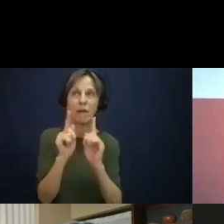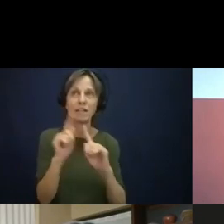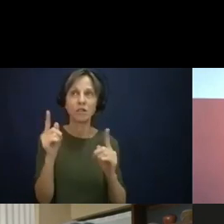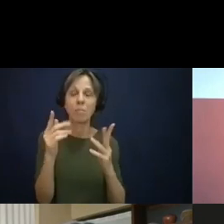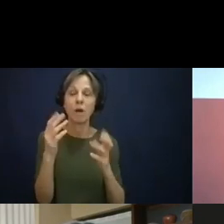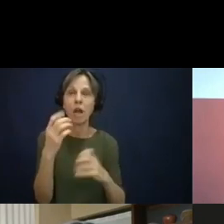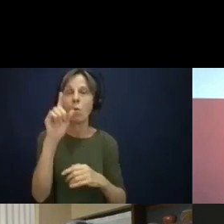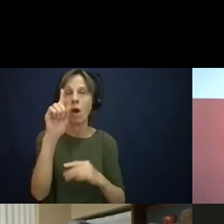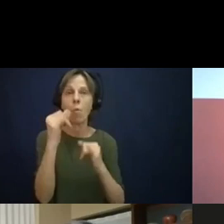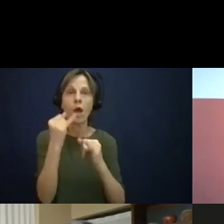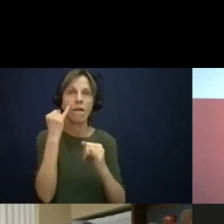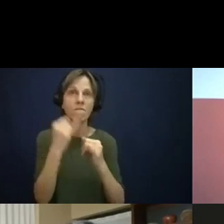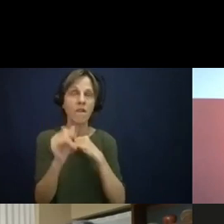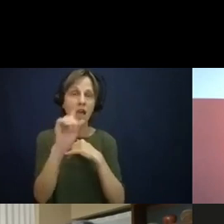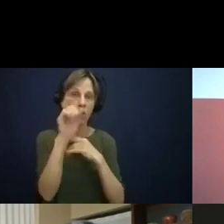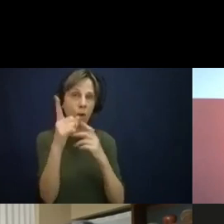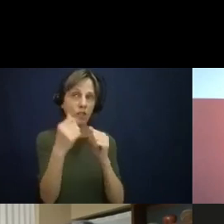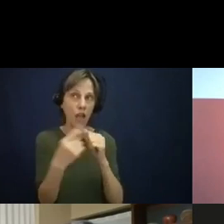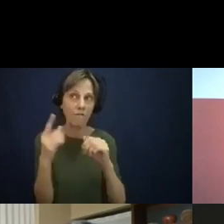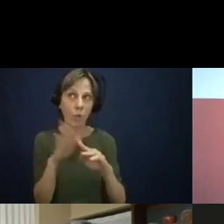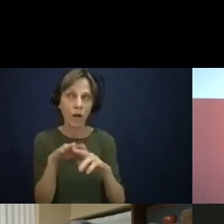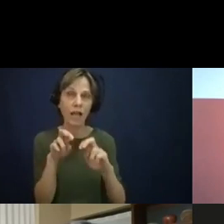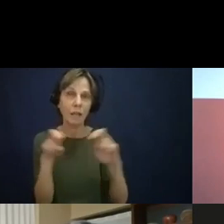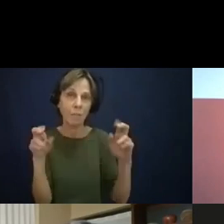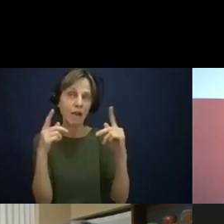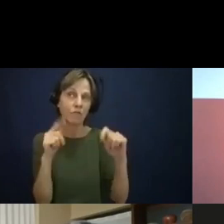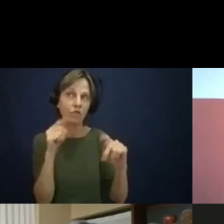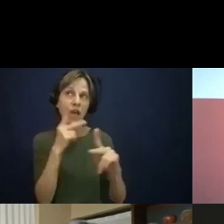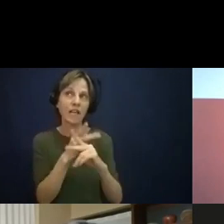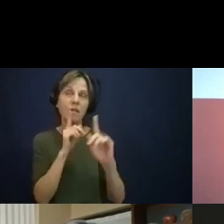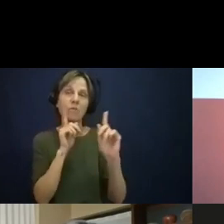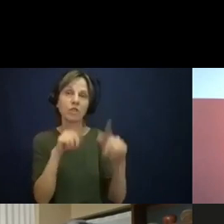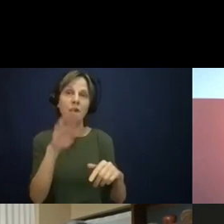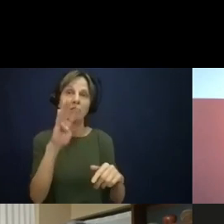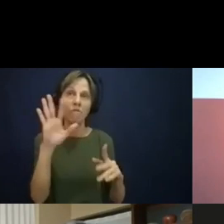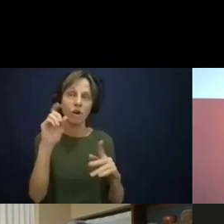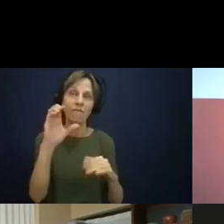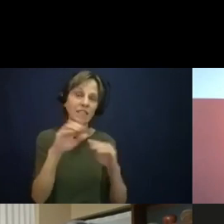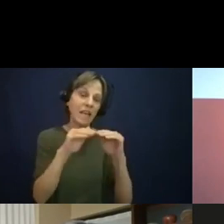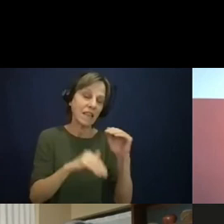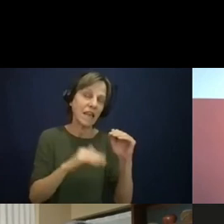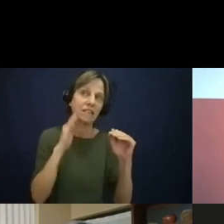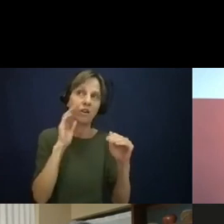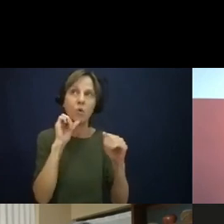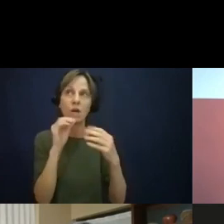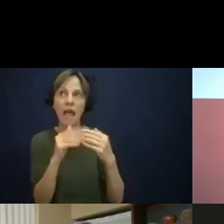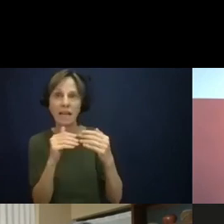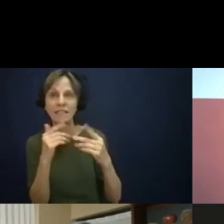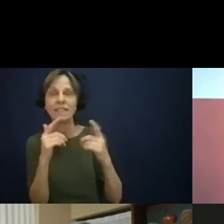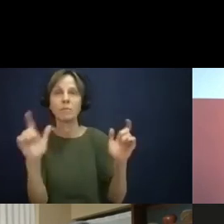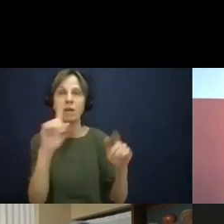on the panel. So if you could try to keep your response to maybe 45 seconds or less, which I know is not easy because this is about to be a big